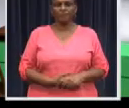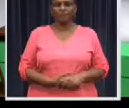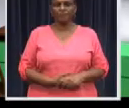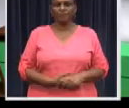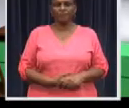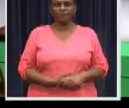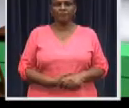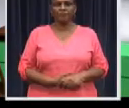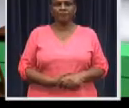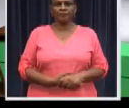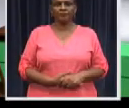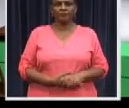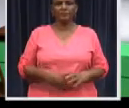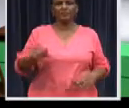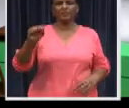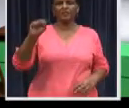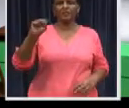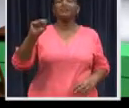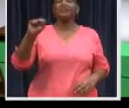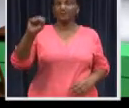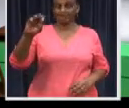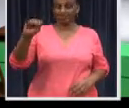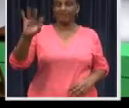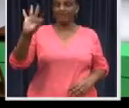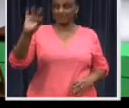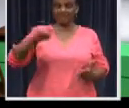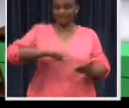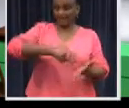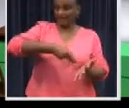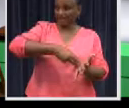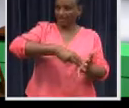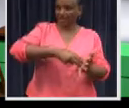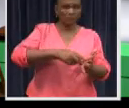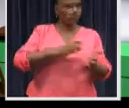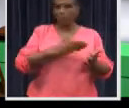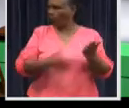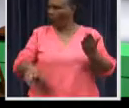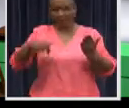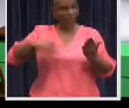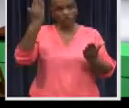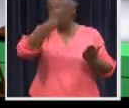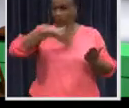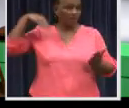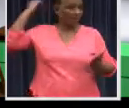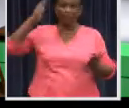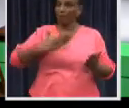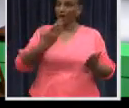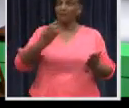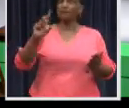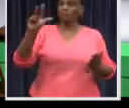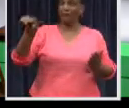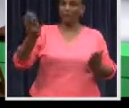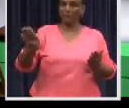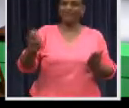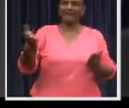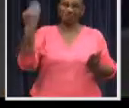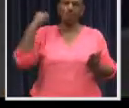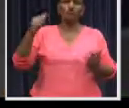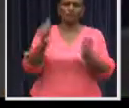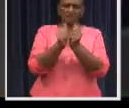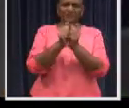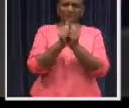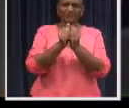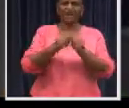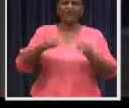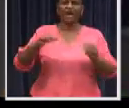Set dance or square dance should not bleed to death in Suriname. These were words from William Brando last Saturday in the